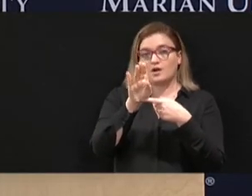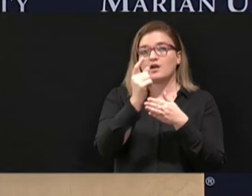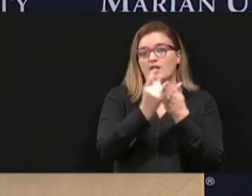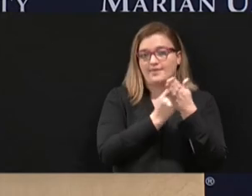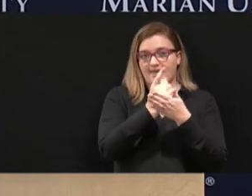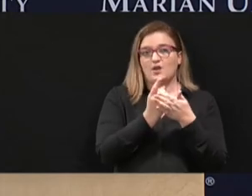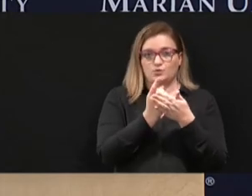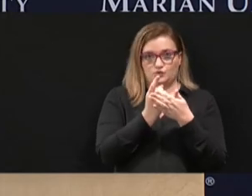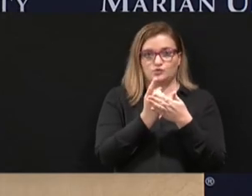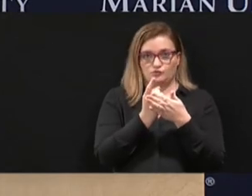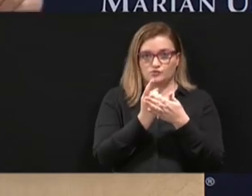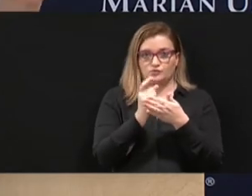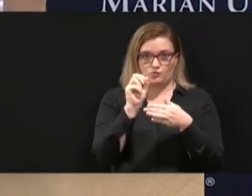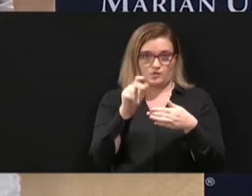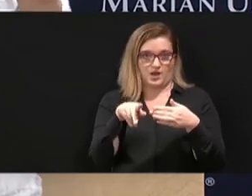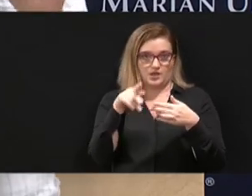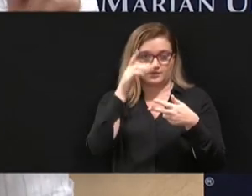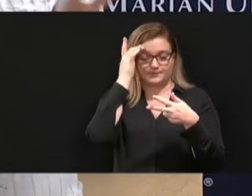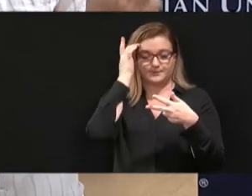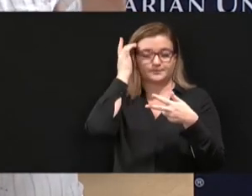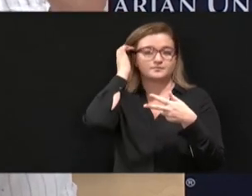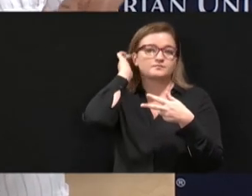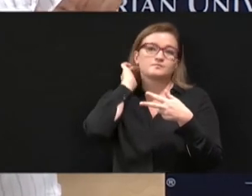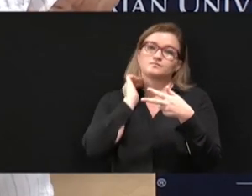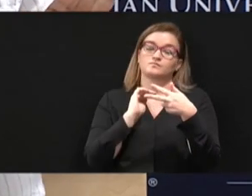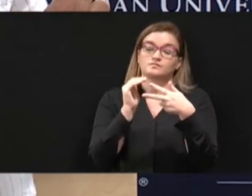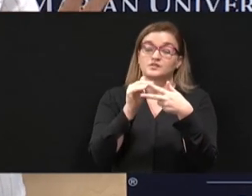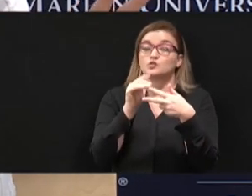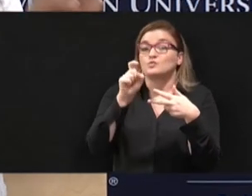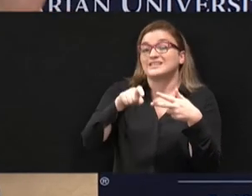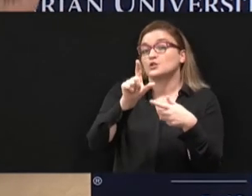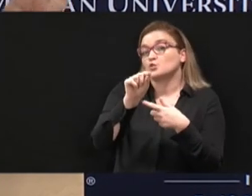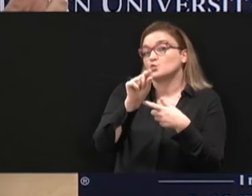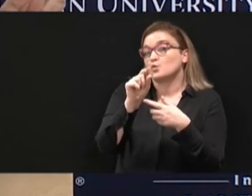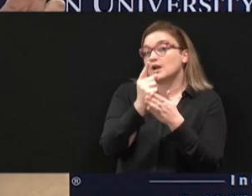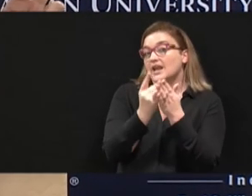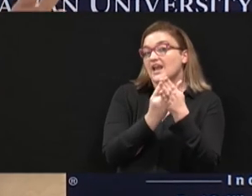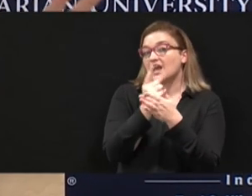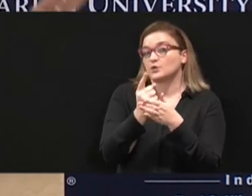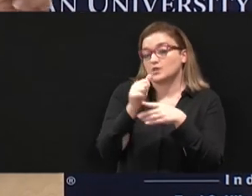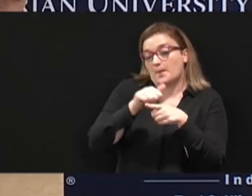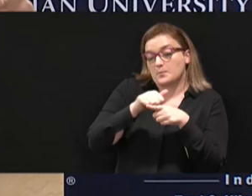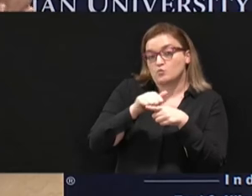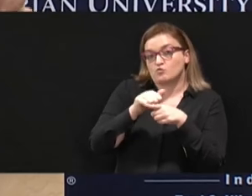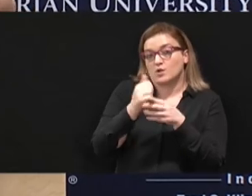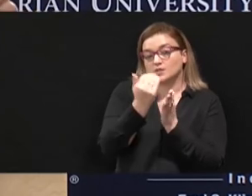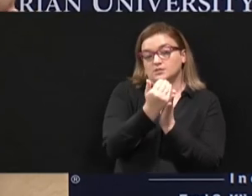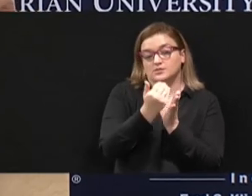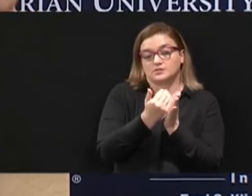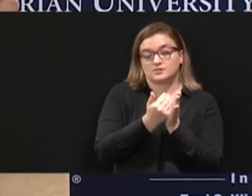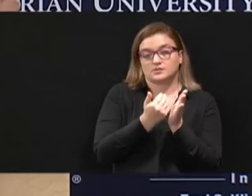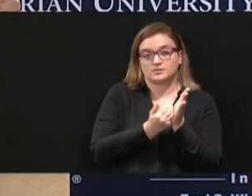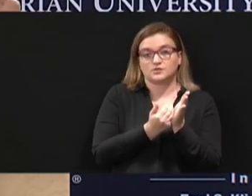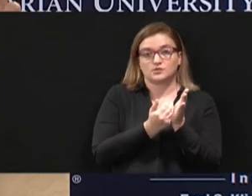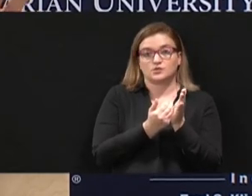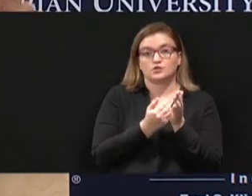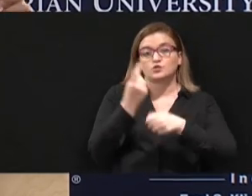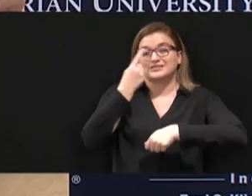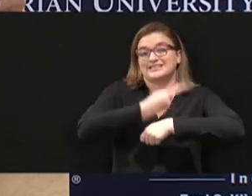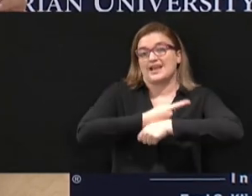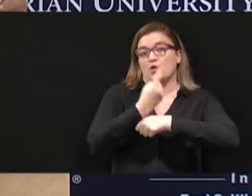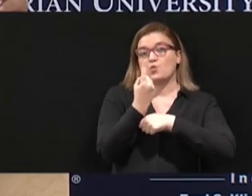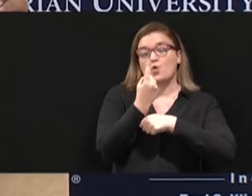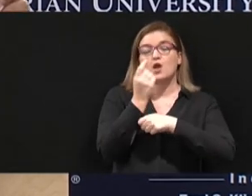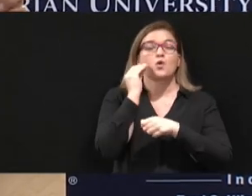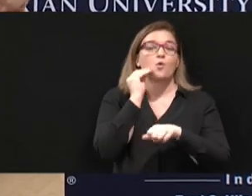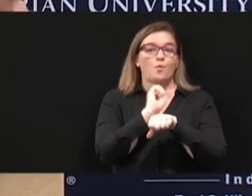hours, all right? Now, you need 20 hours on a practice log. In your day one homework attachment,